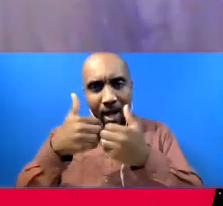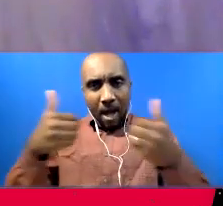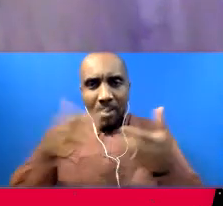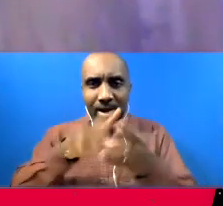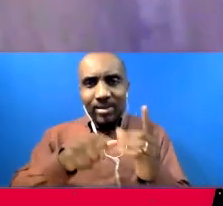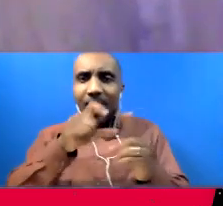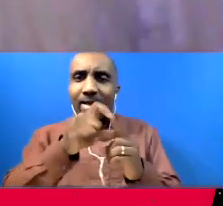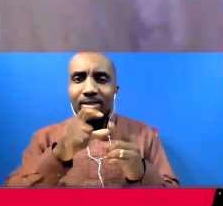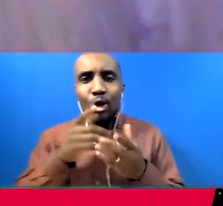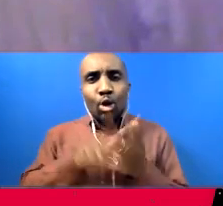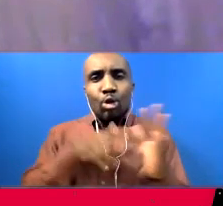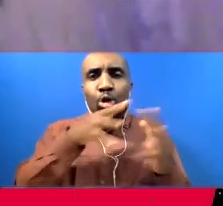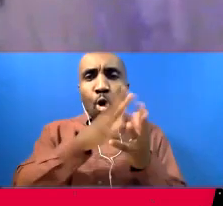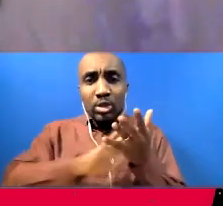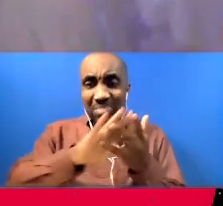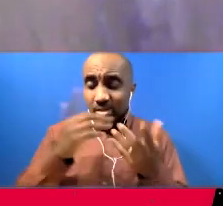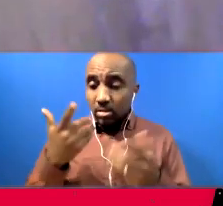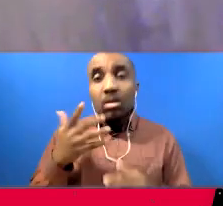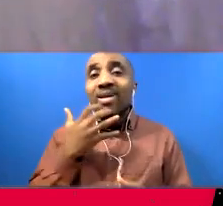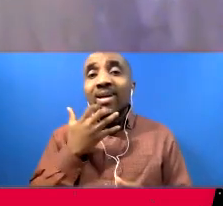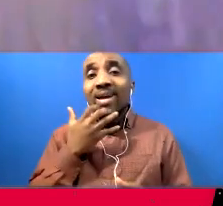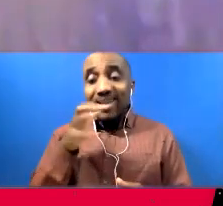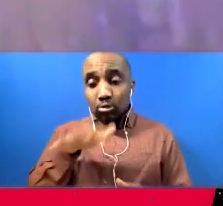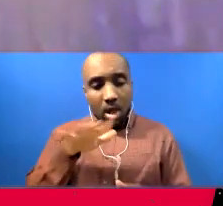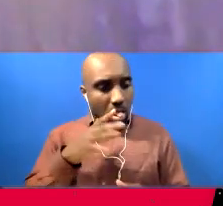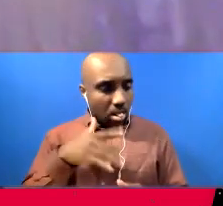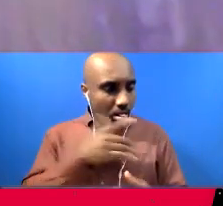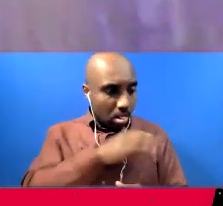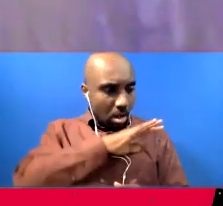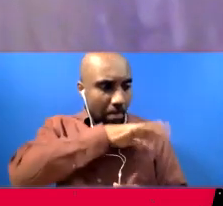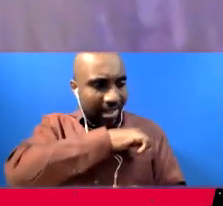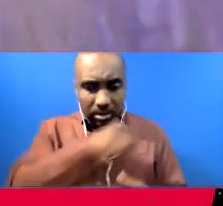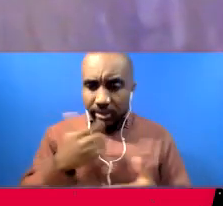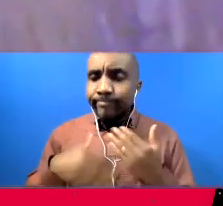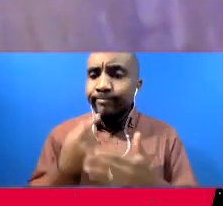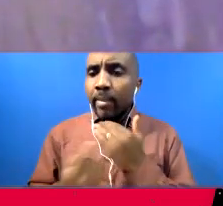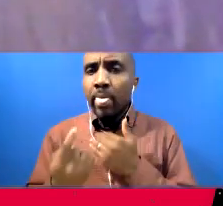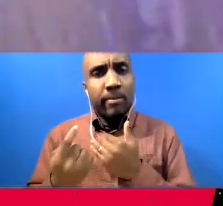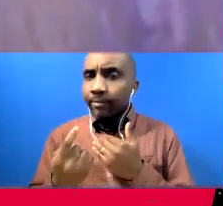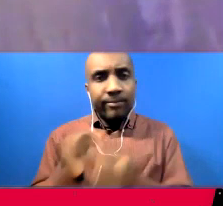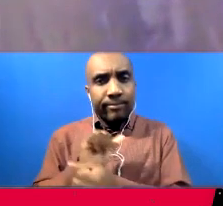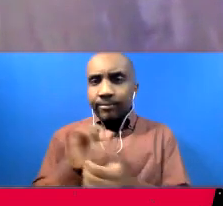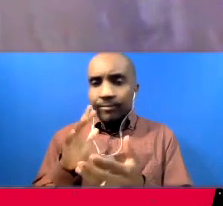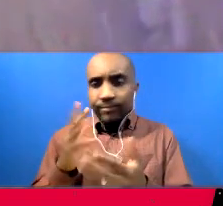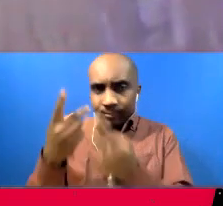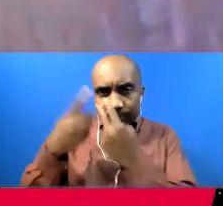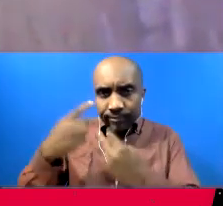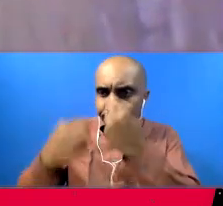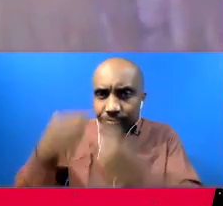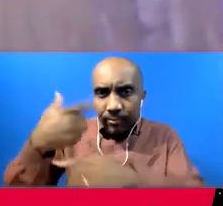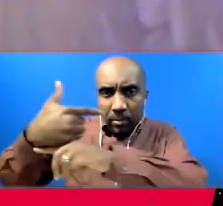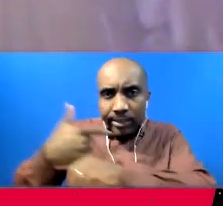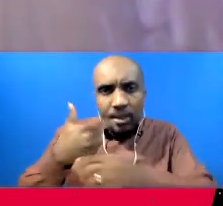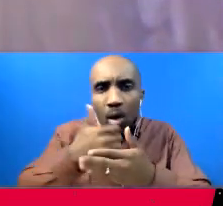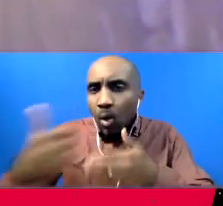disenfranchise and deny dignity to Palestinians living in Israel, and of course the occupation. So these are all